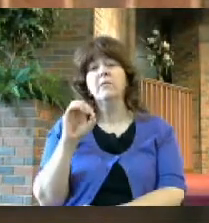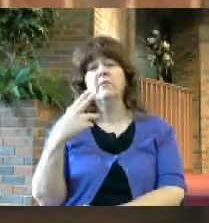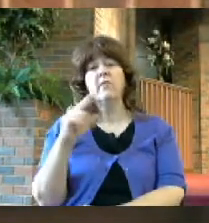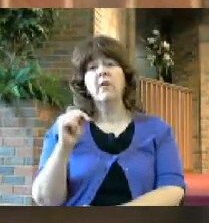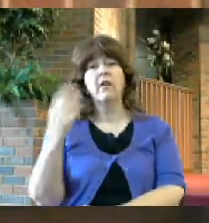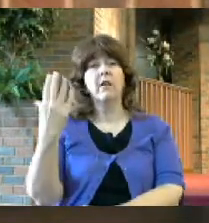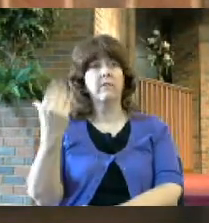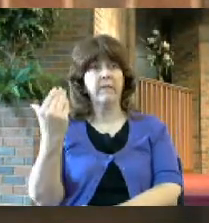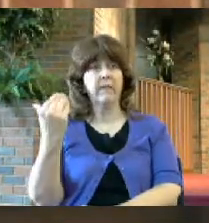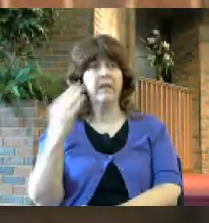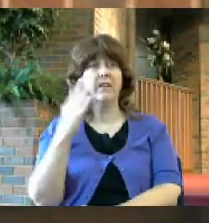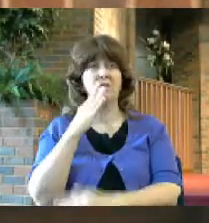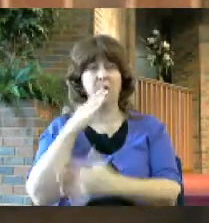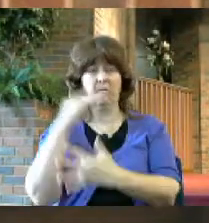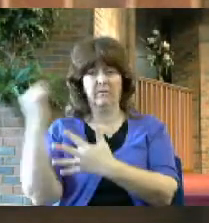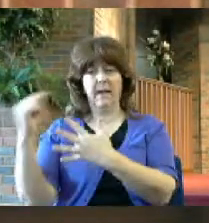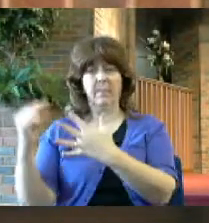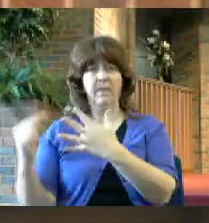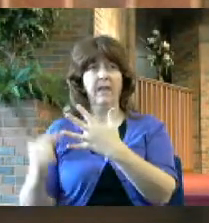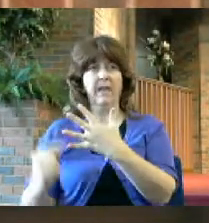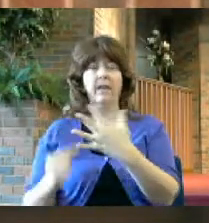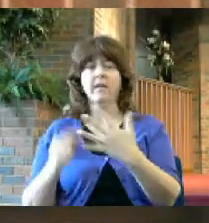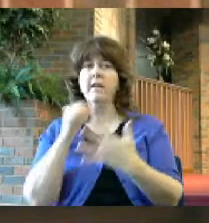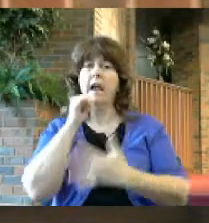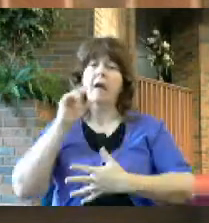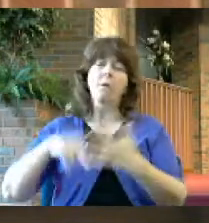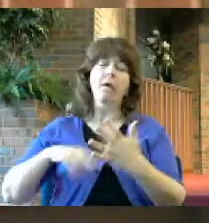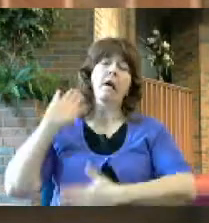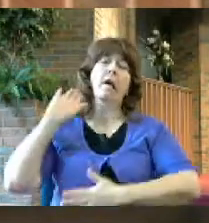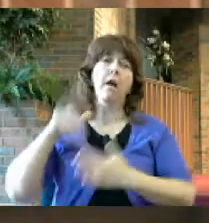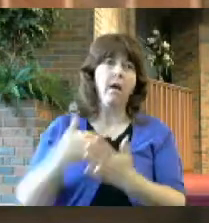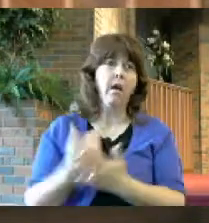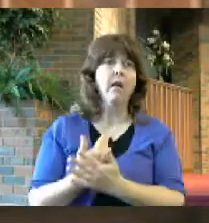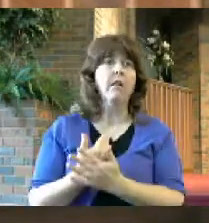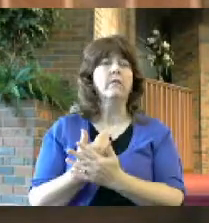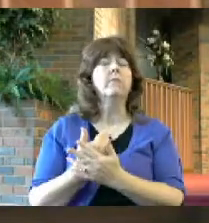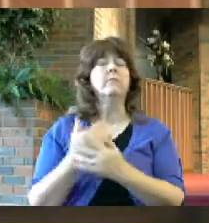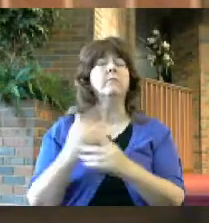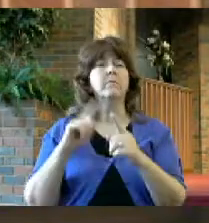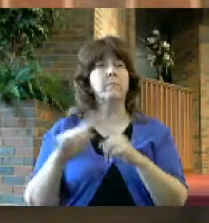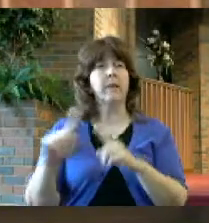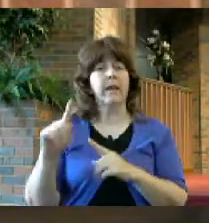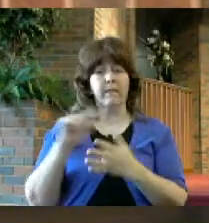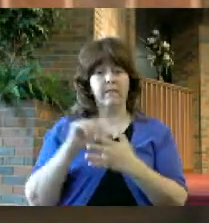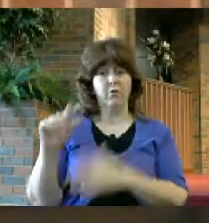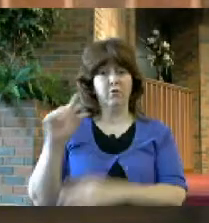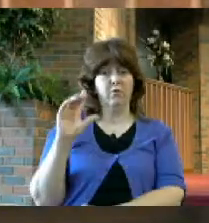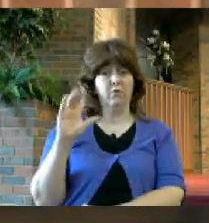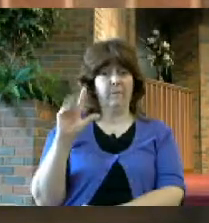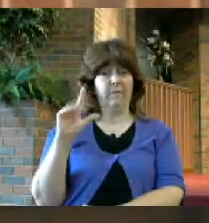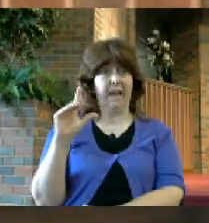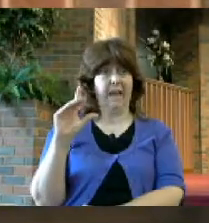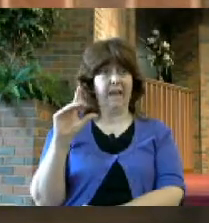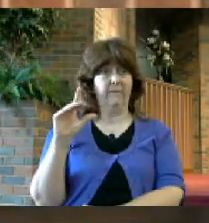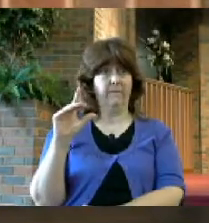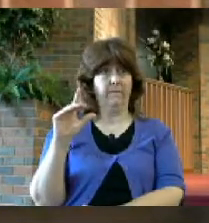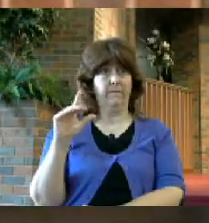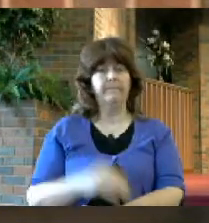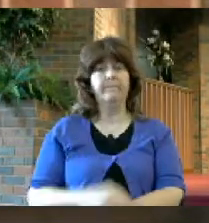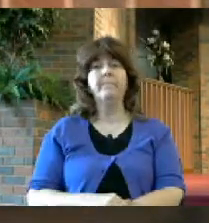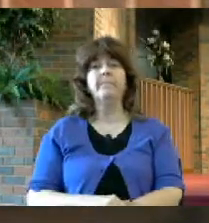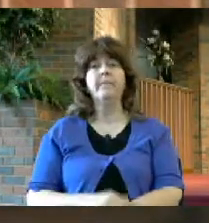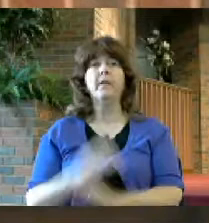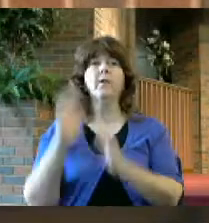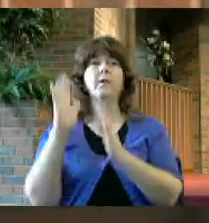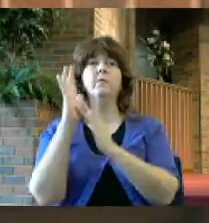make reference to a couple. I'm not going to read either one of them. The 25th verse, Jesus says, so this has fulfilled what was